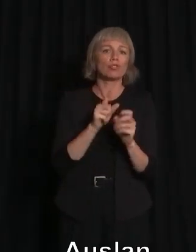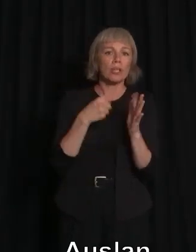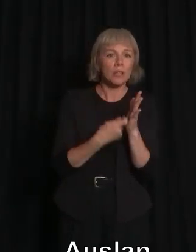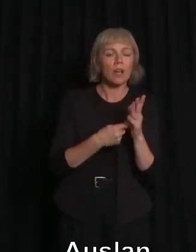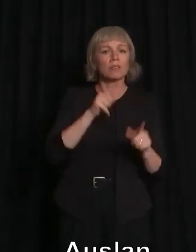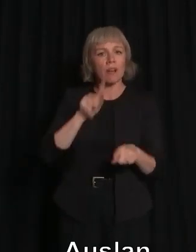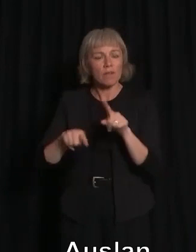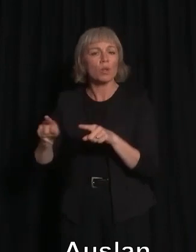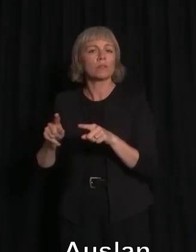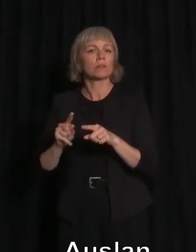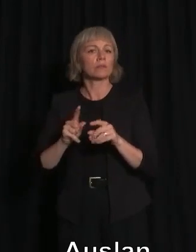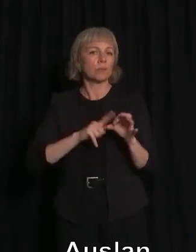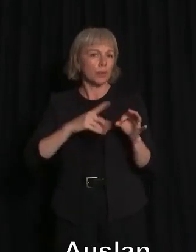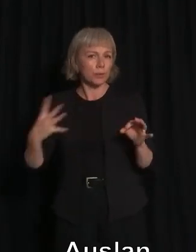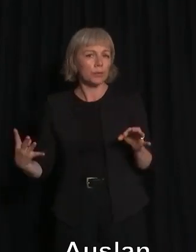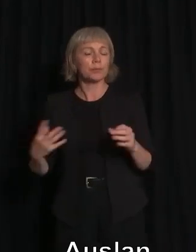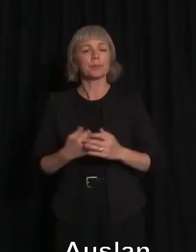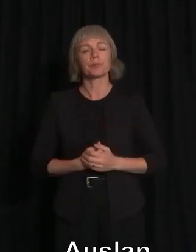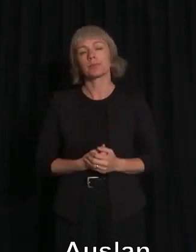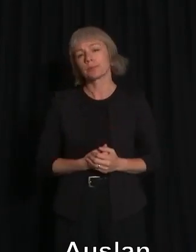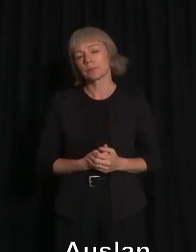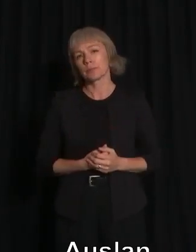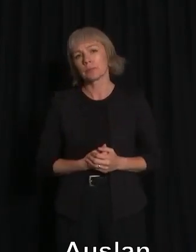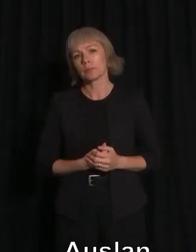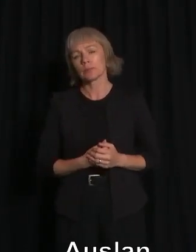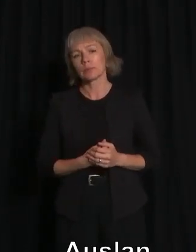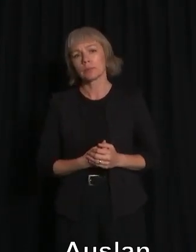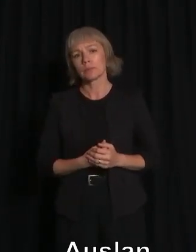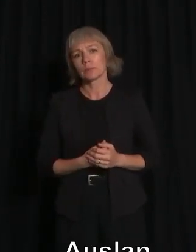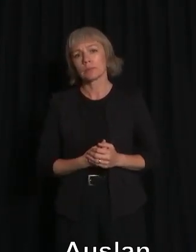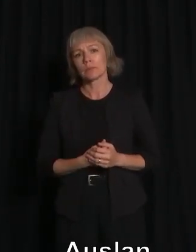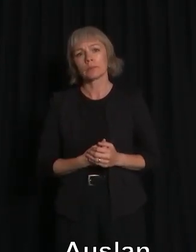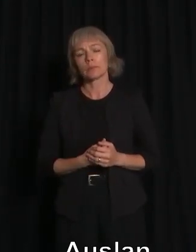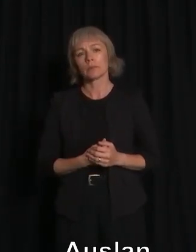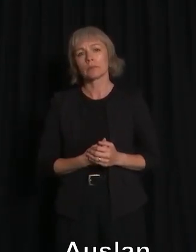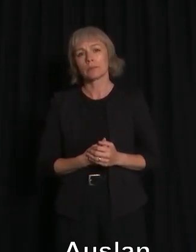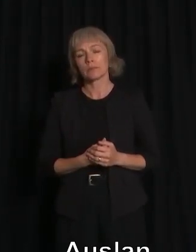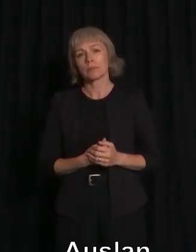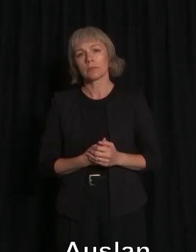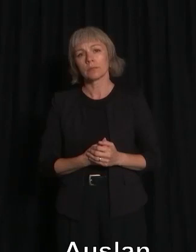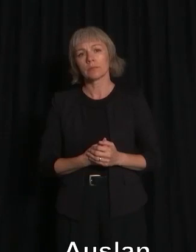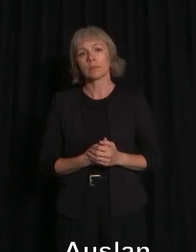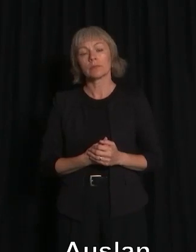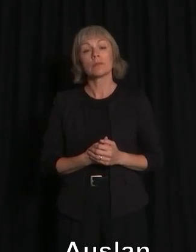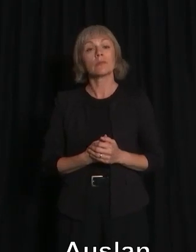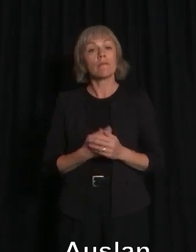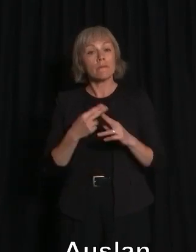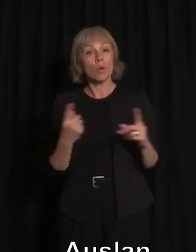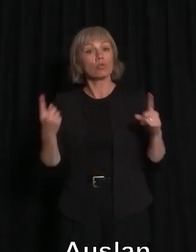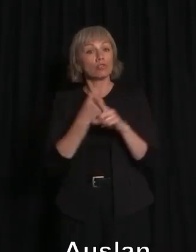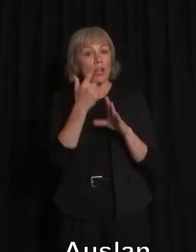exception, successful decriminalization strategies have always relied on three basic